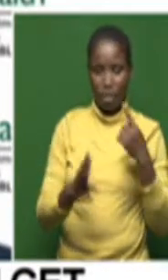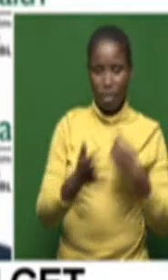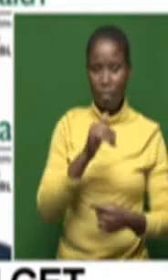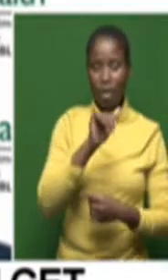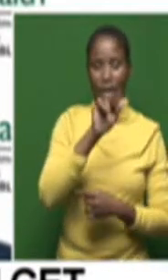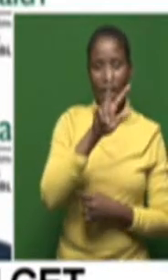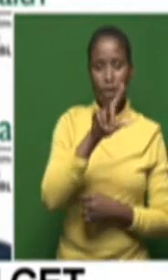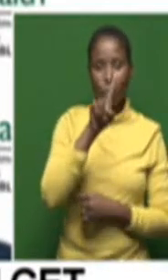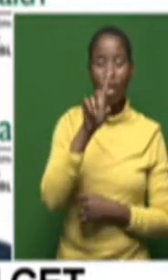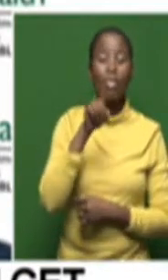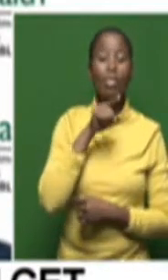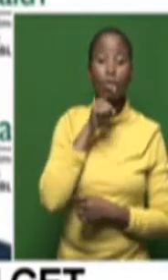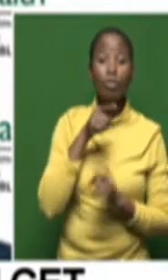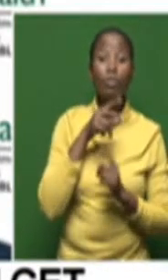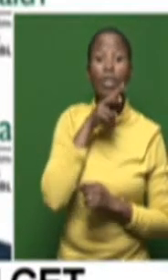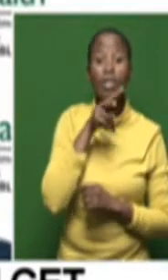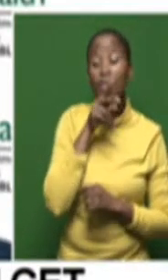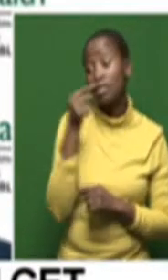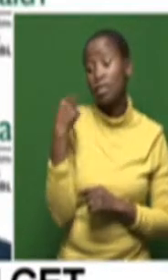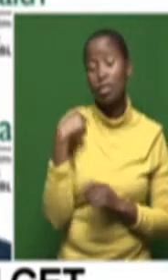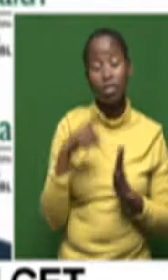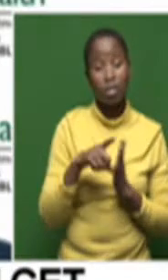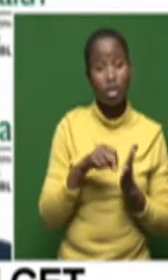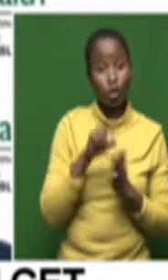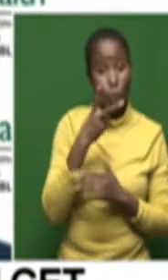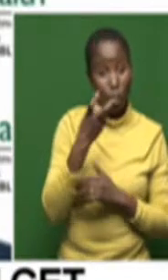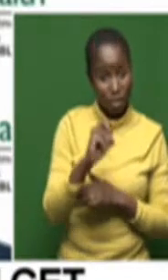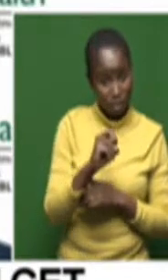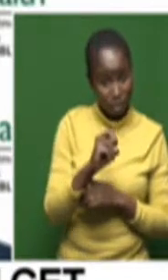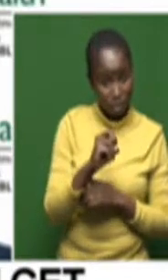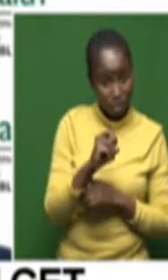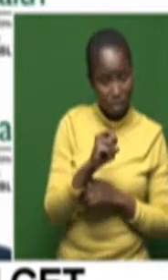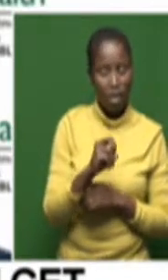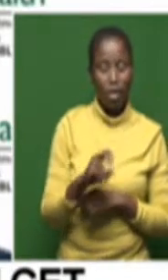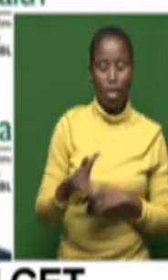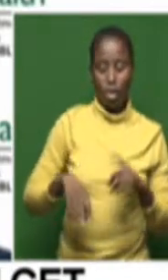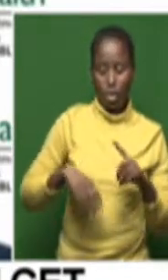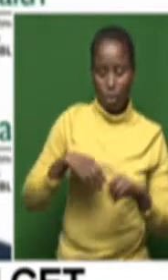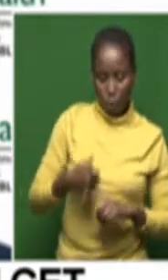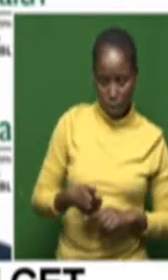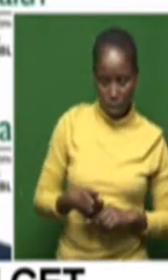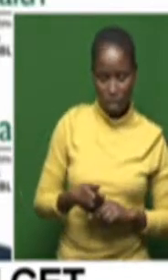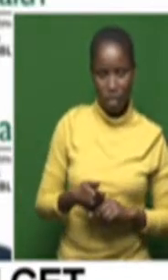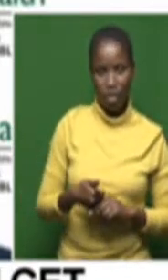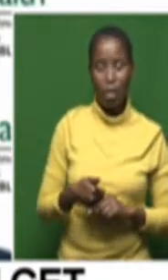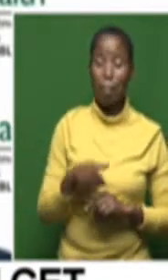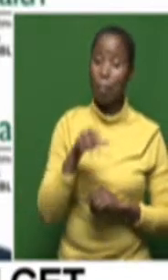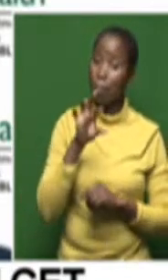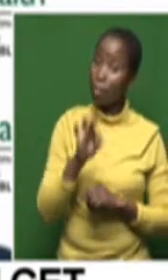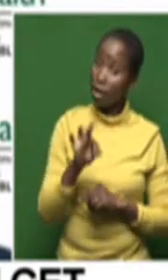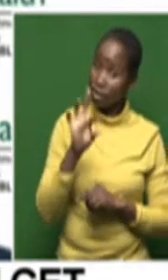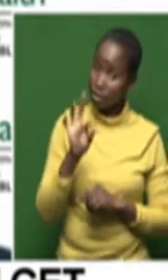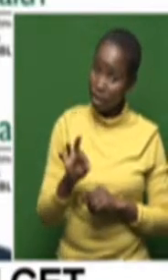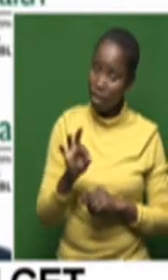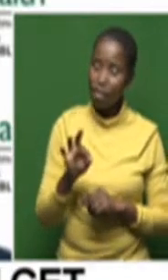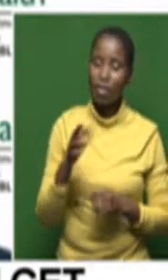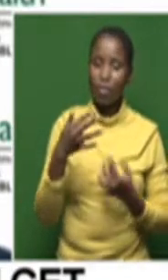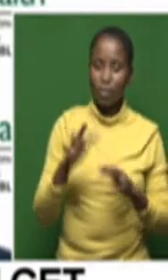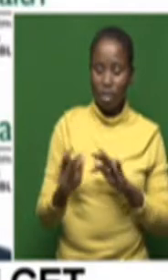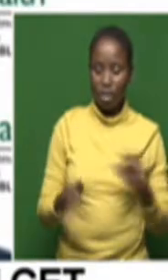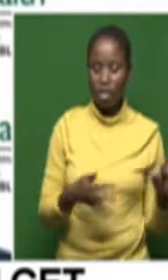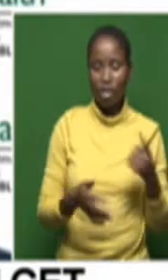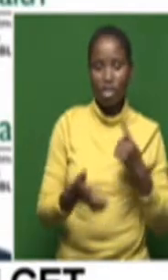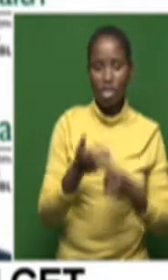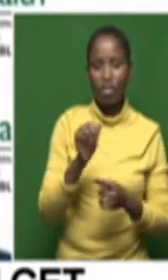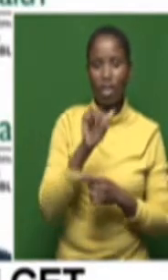81,000 on Friday the 20th, and the following on the Monday, we're able to